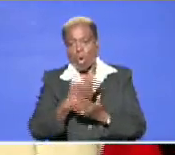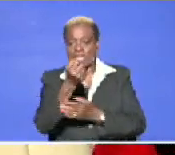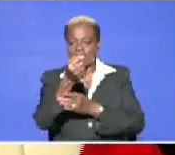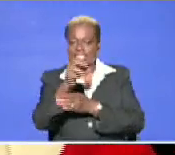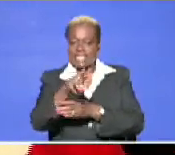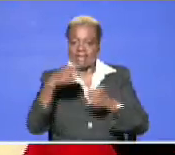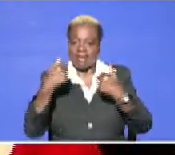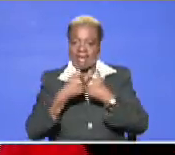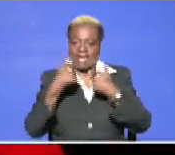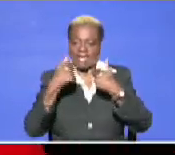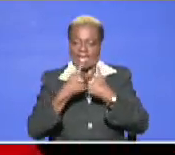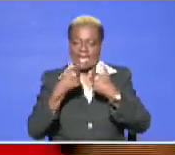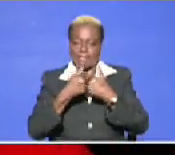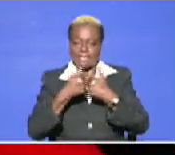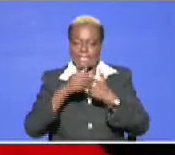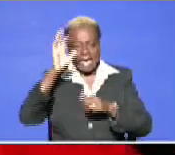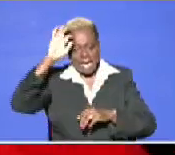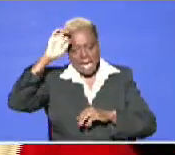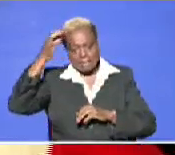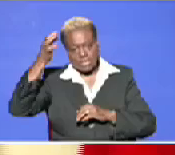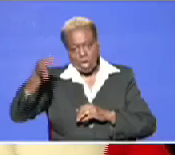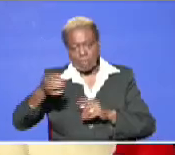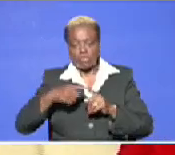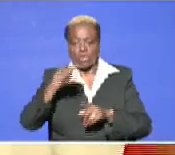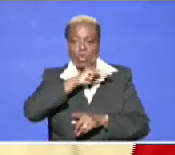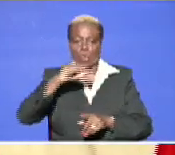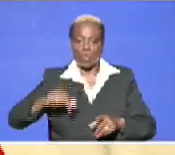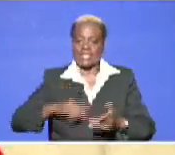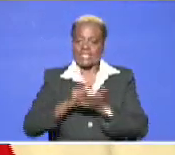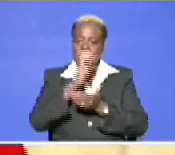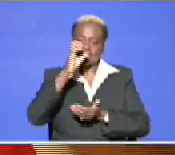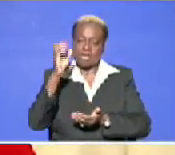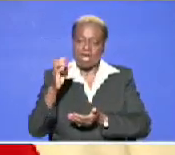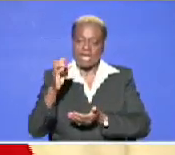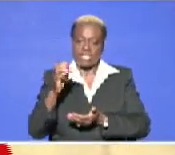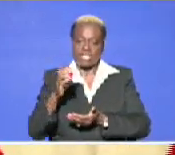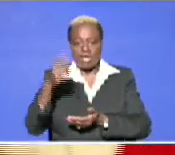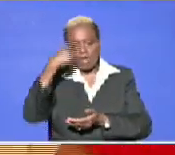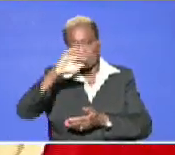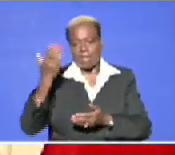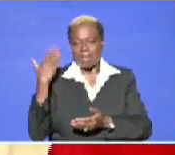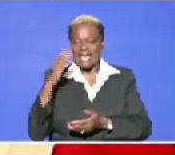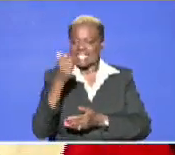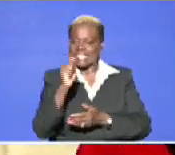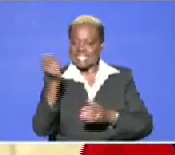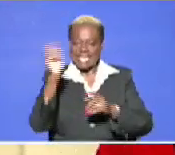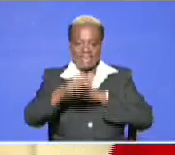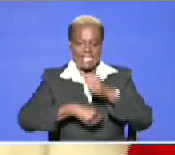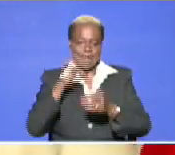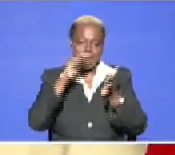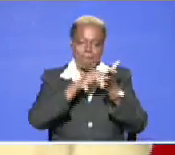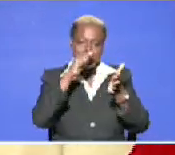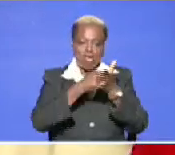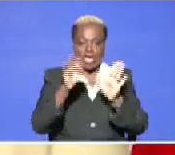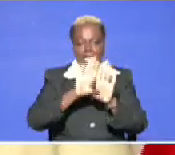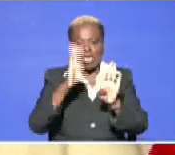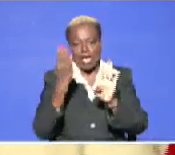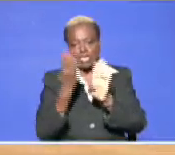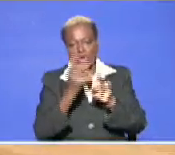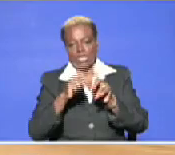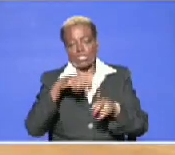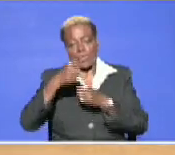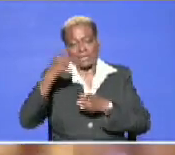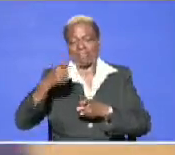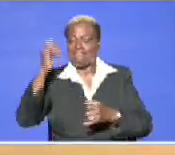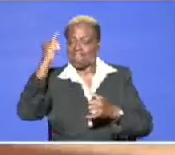found. Hats off to QC. I know probably for the past 10 years they've been knocking at the door to win, and they finally did